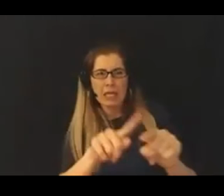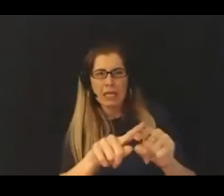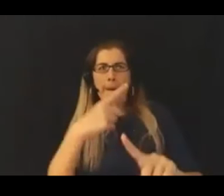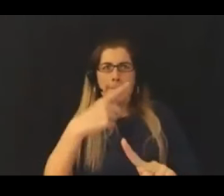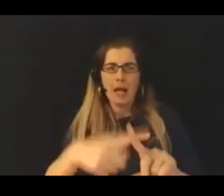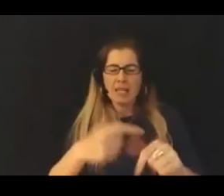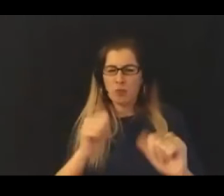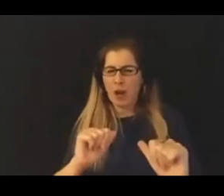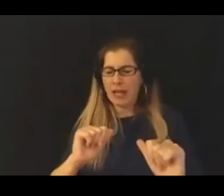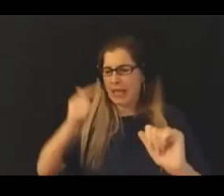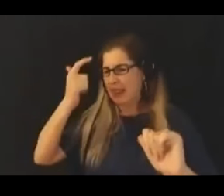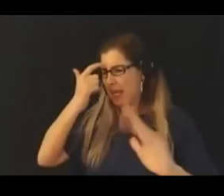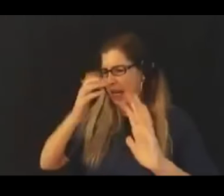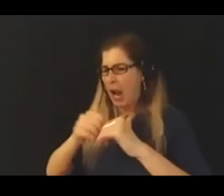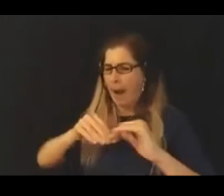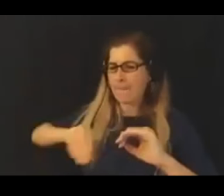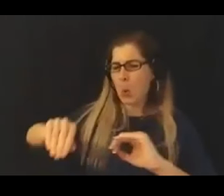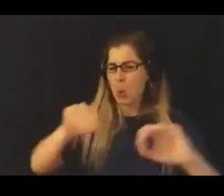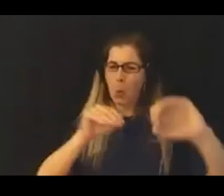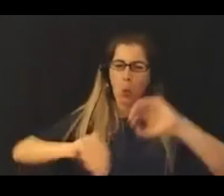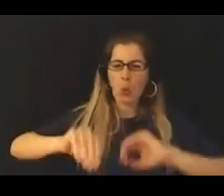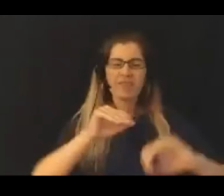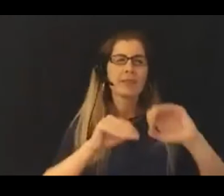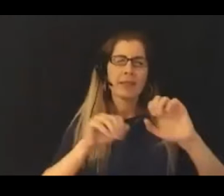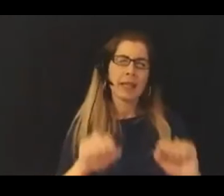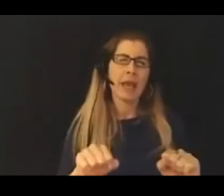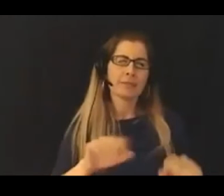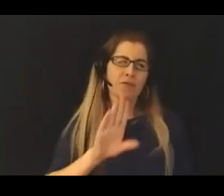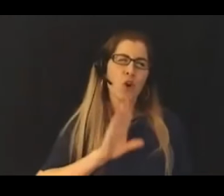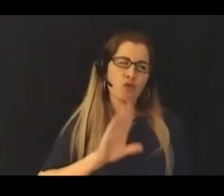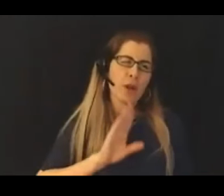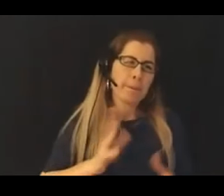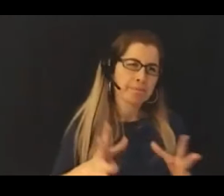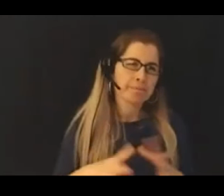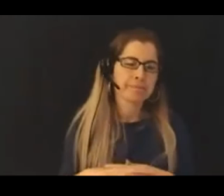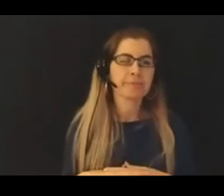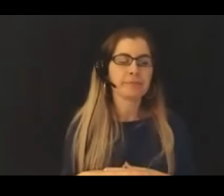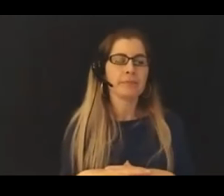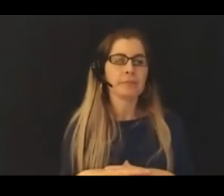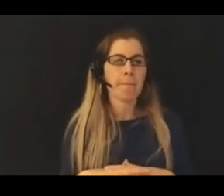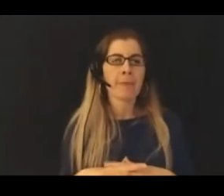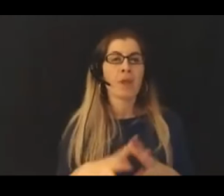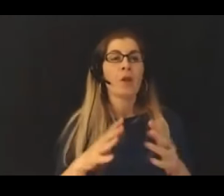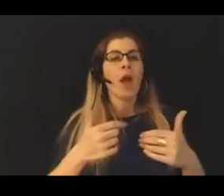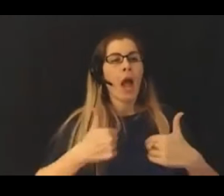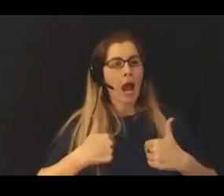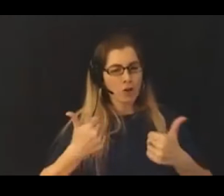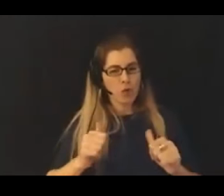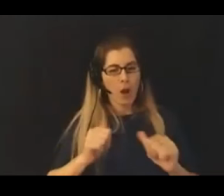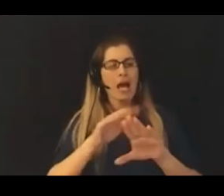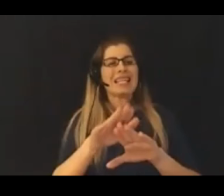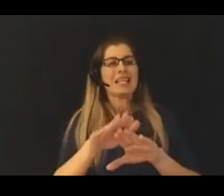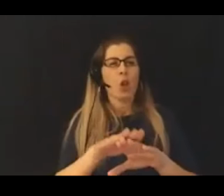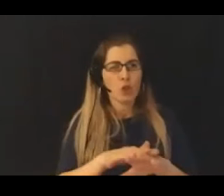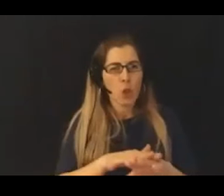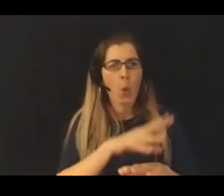sense the space behind me, it can get demoralizing. Yeah. So slowing down and simplifying just